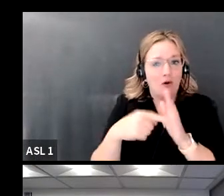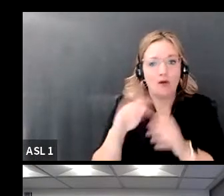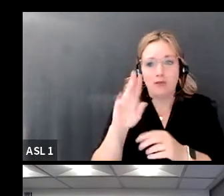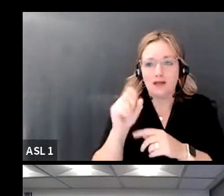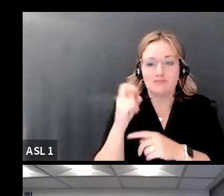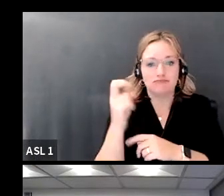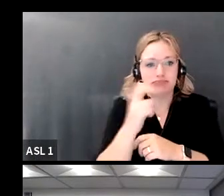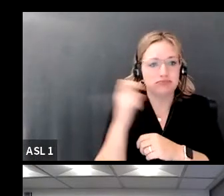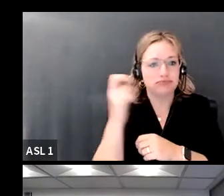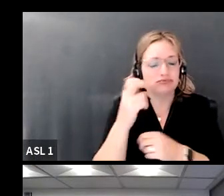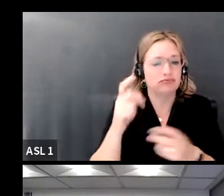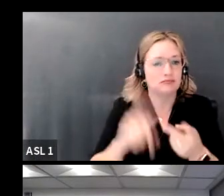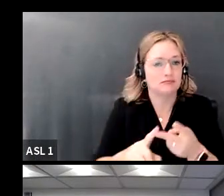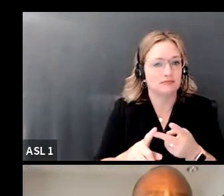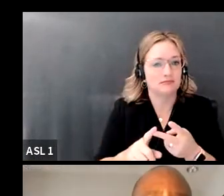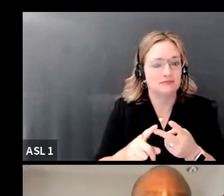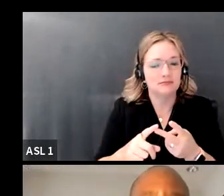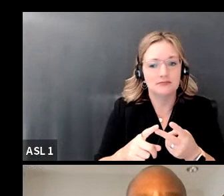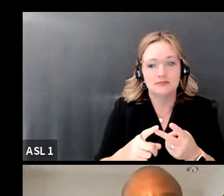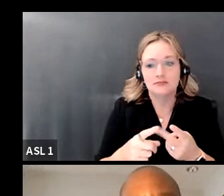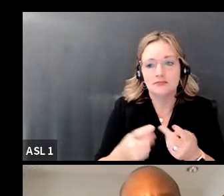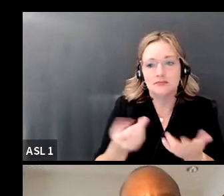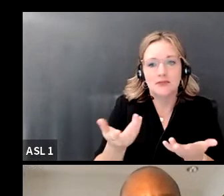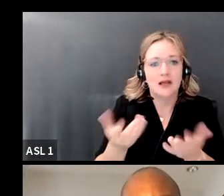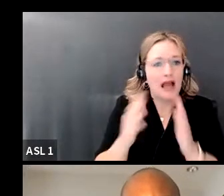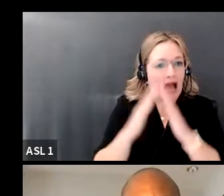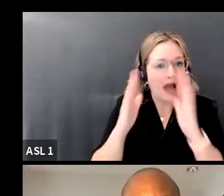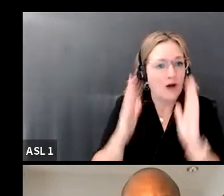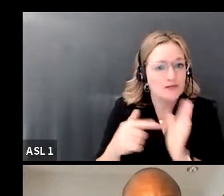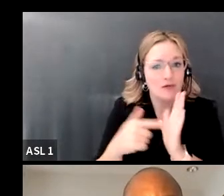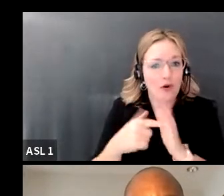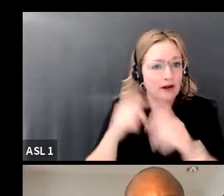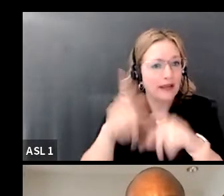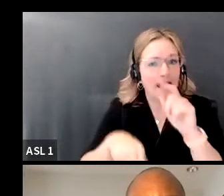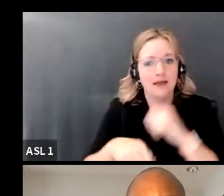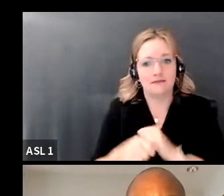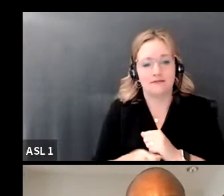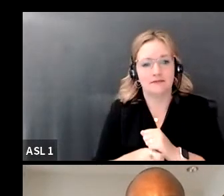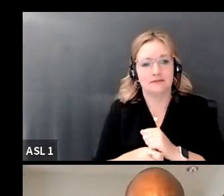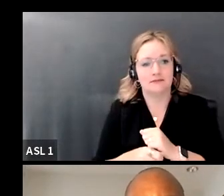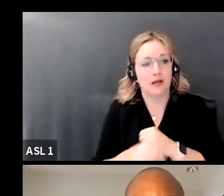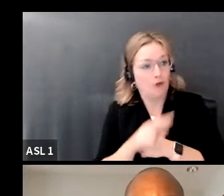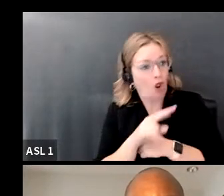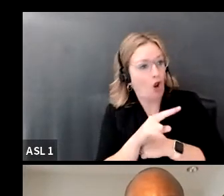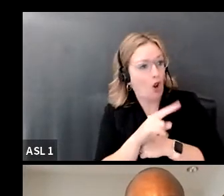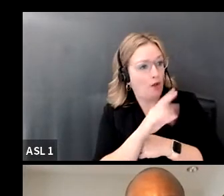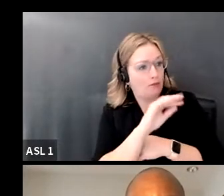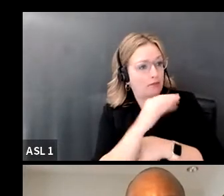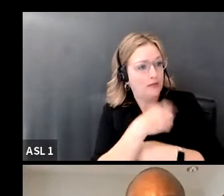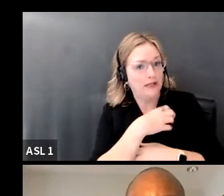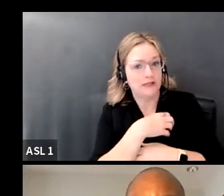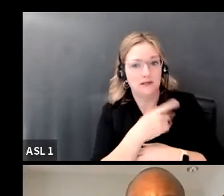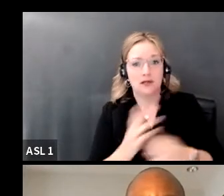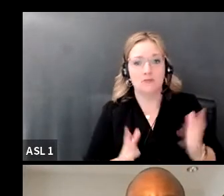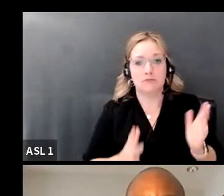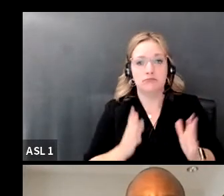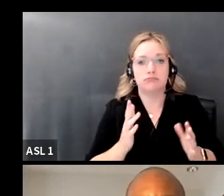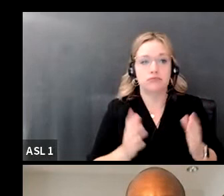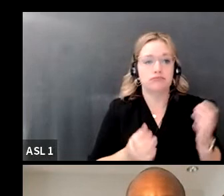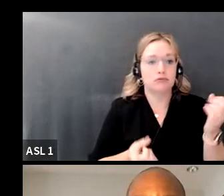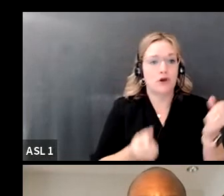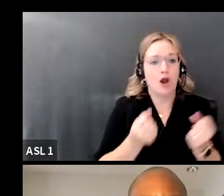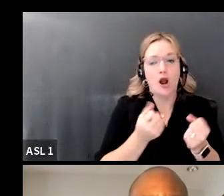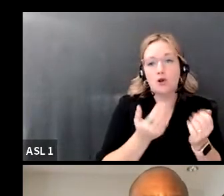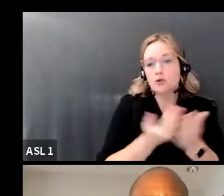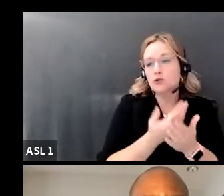a high eviction rate due to not having any affordable housing and yet ops get new equipment new patrol cars um new